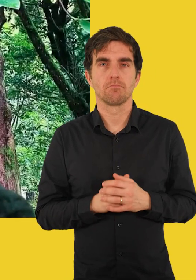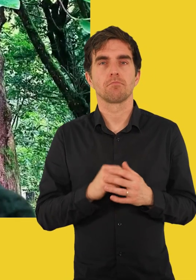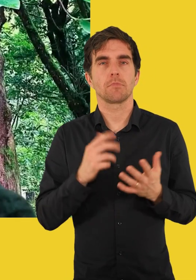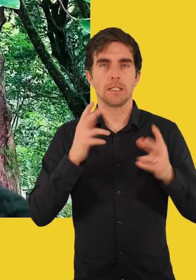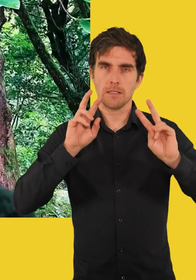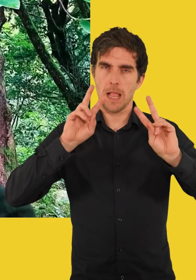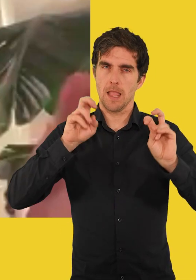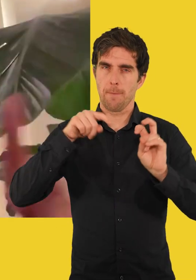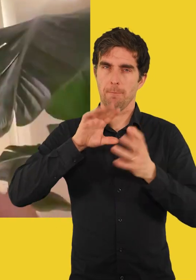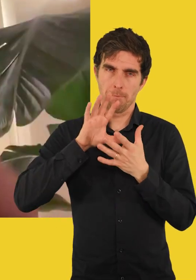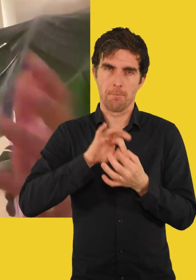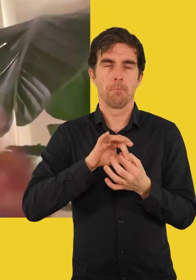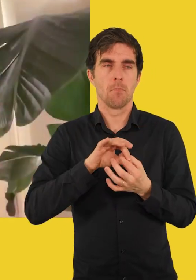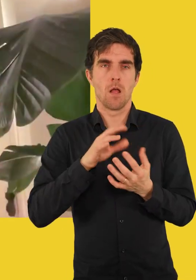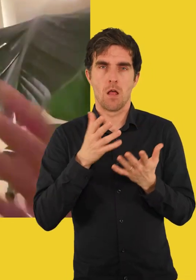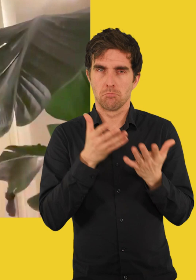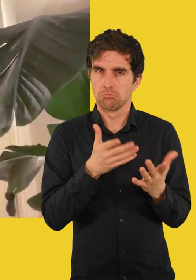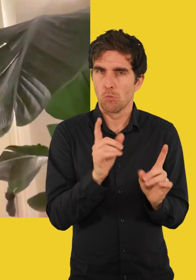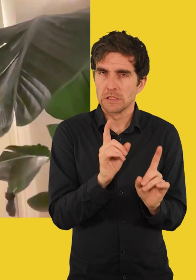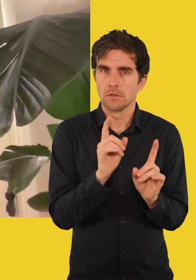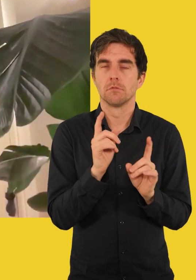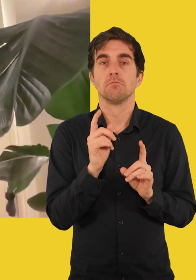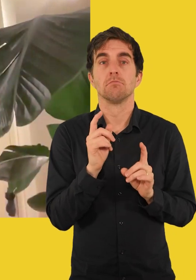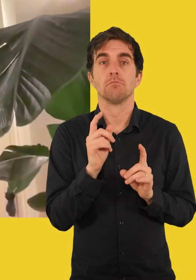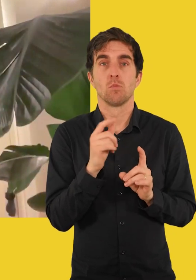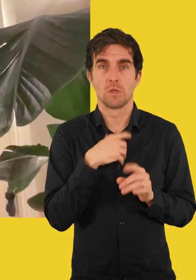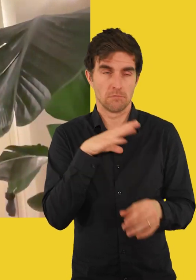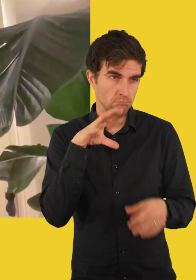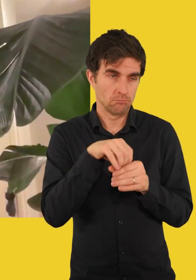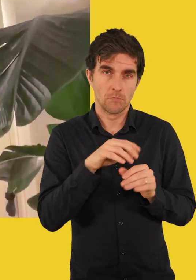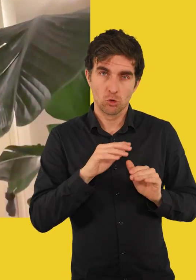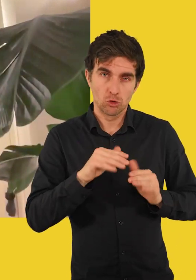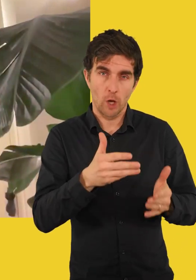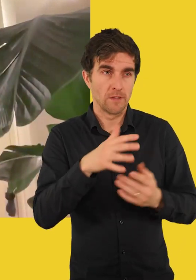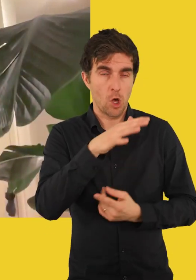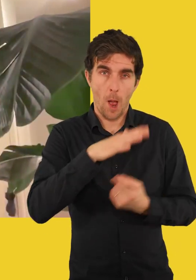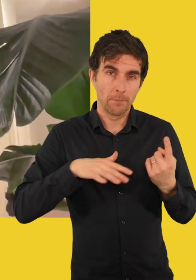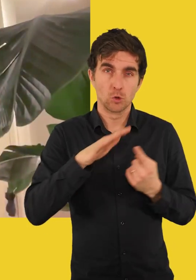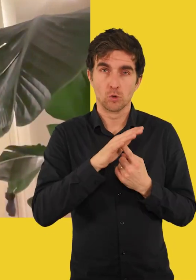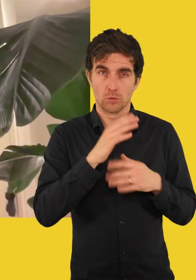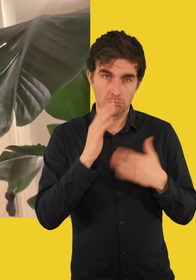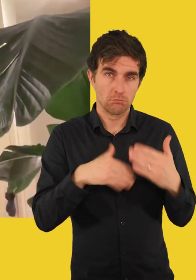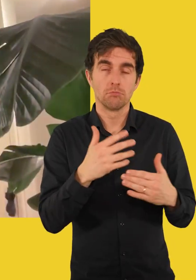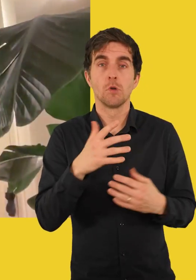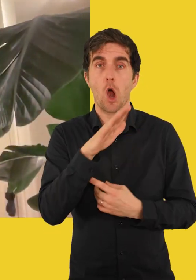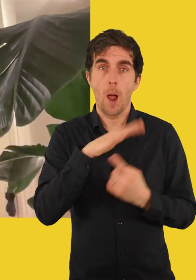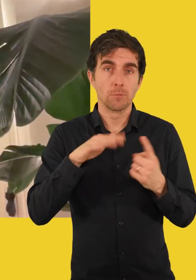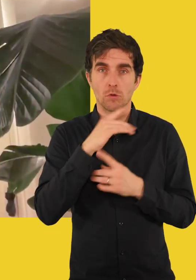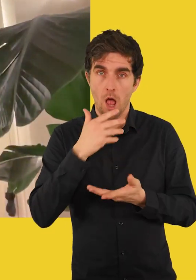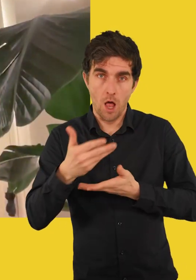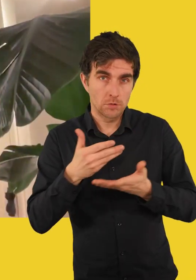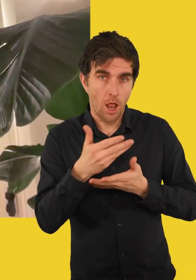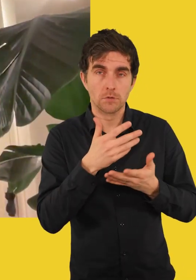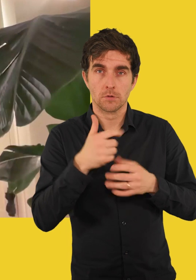So the thematic kind of like side of things, that's basically just because we work in service to community, and this is